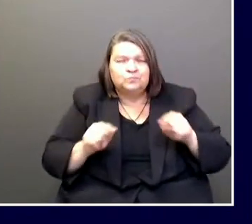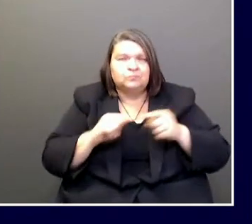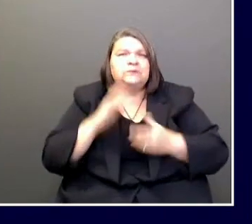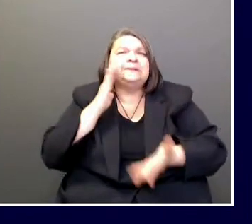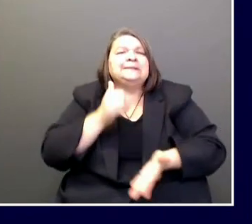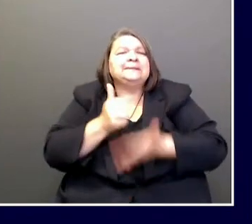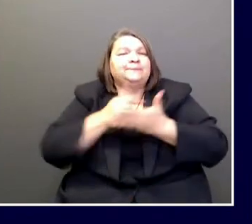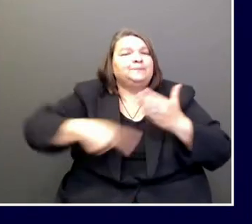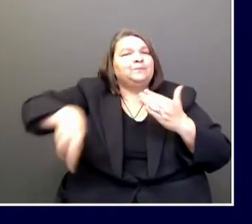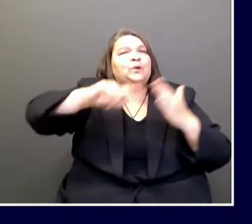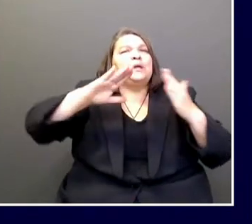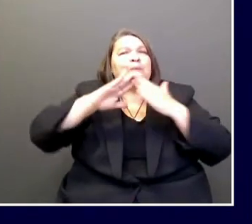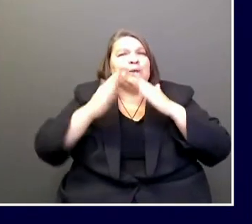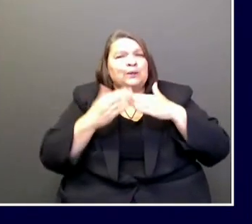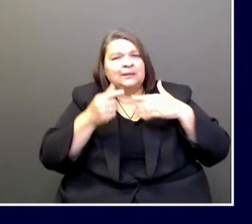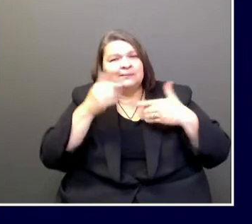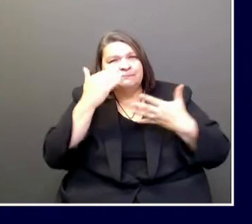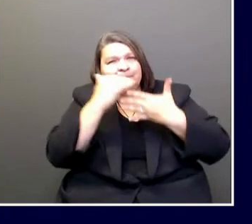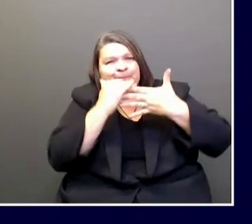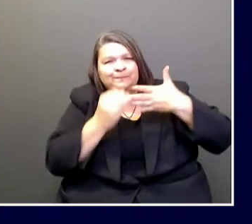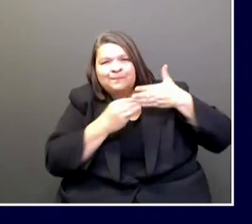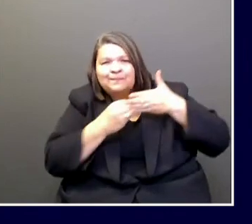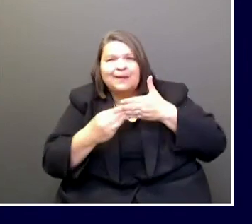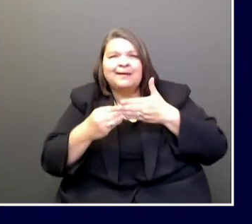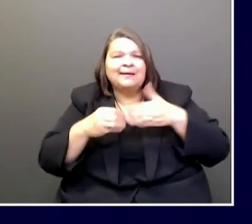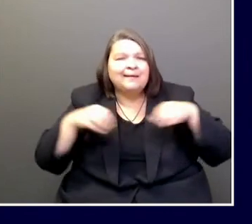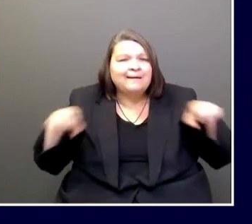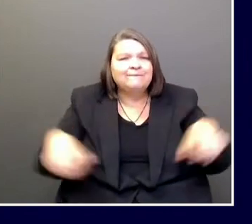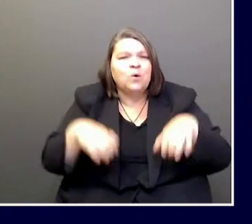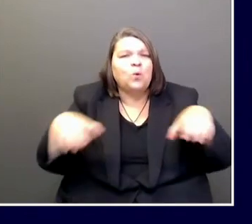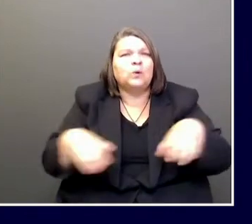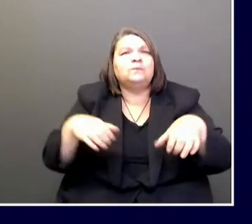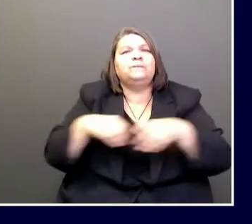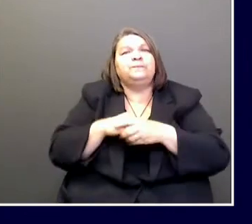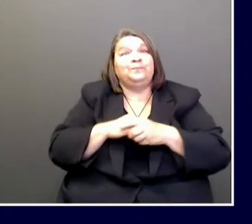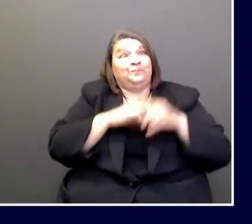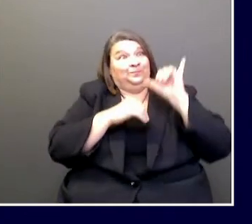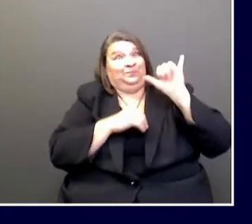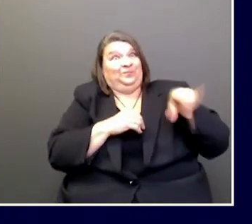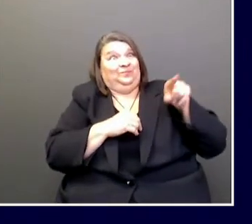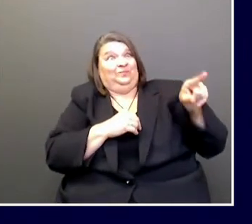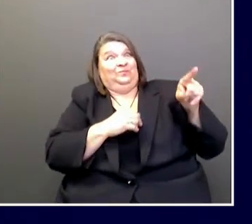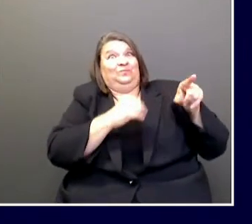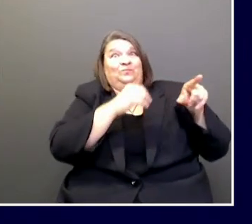efforts on where to bring the vaccine and where to educate people when vaccine rates are low.